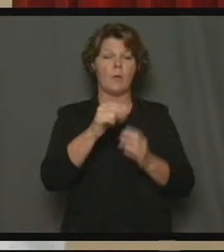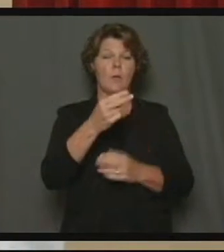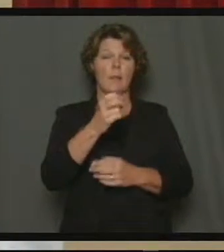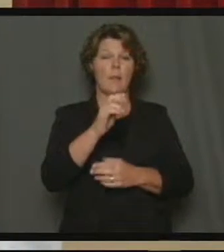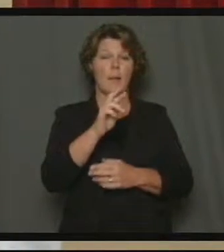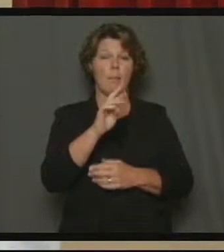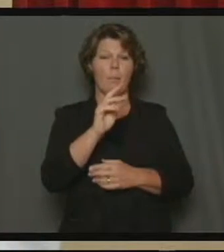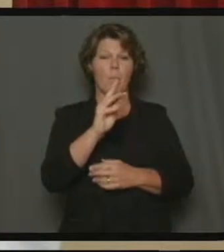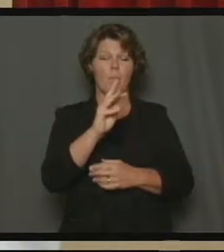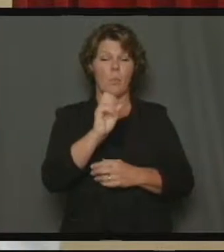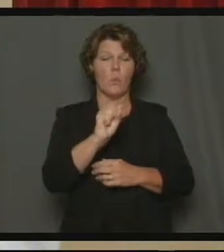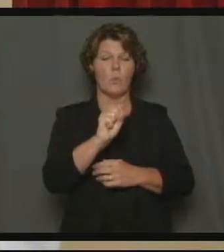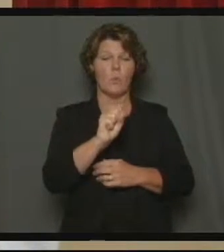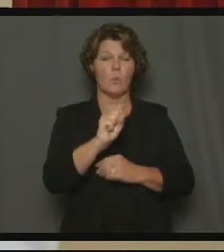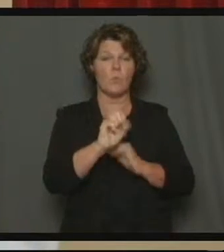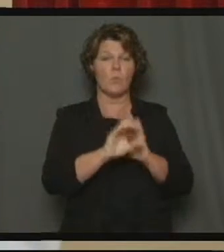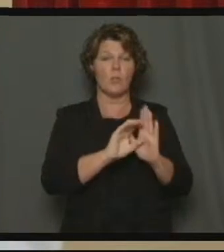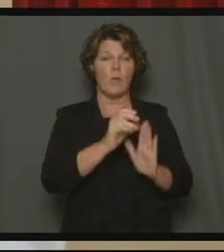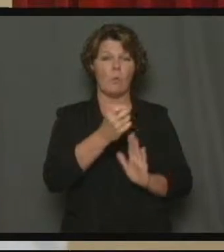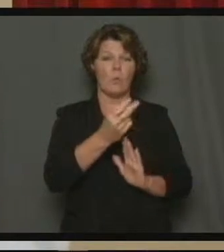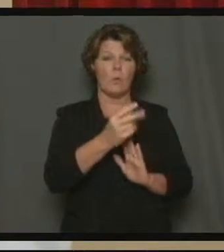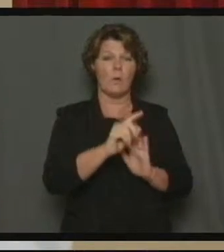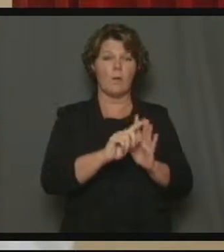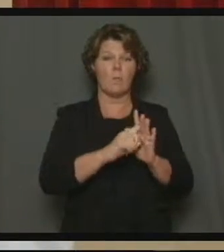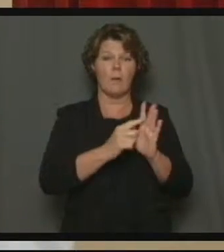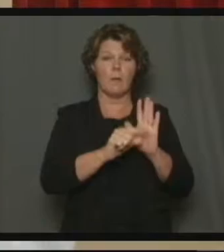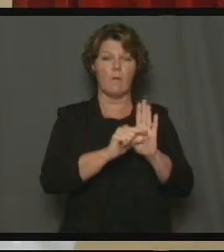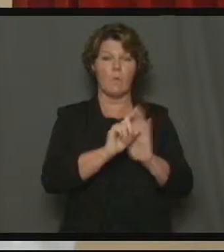12, beginning at verse 1.